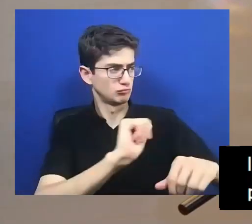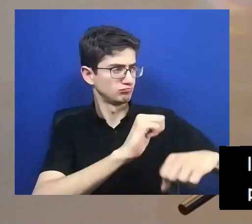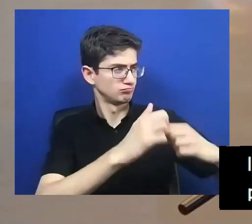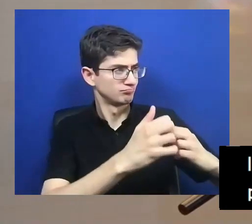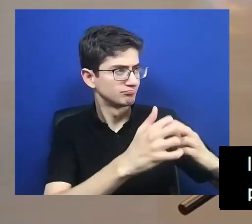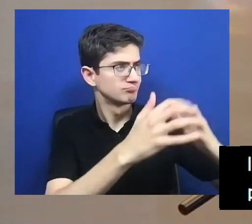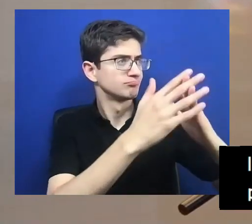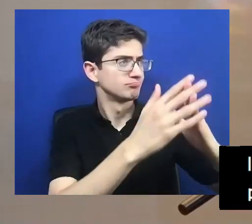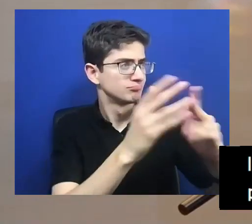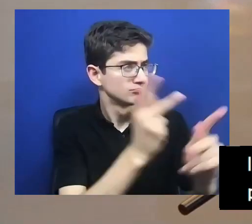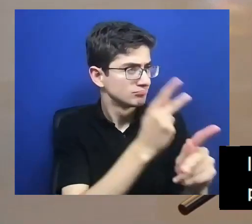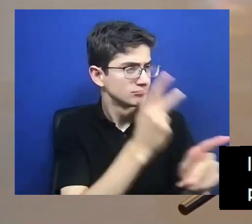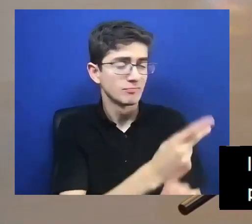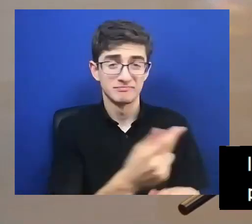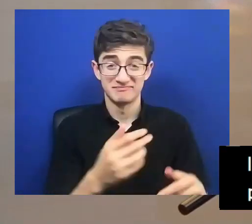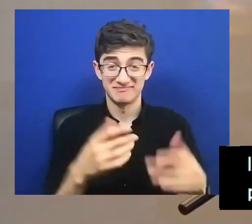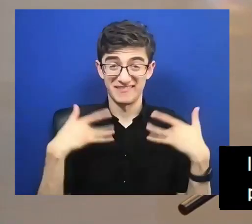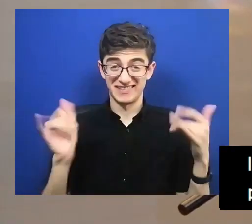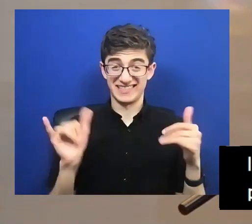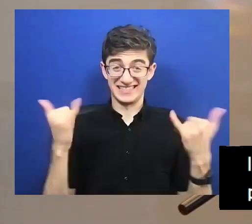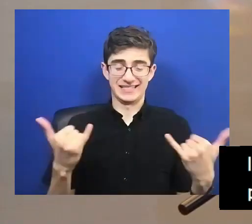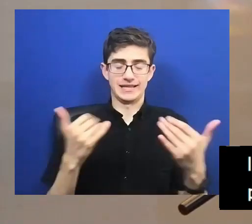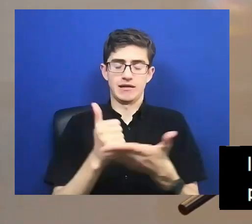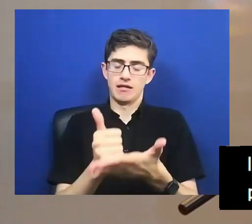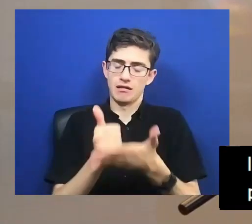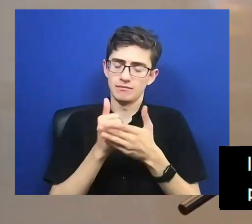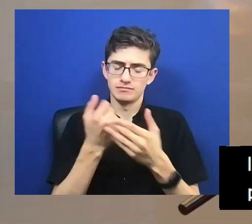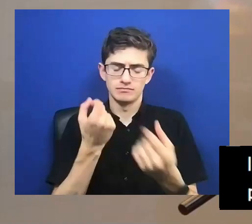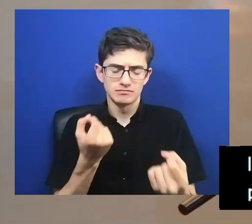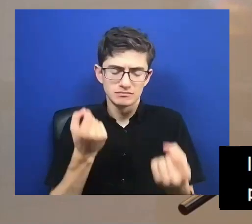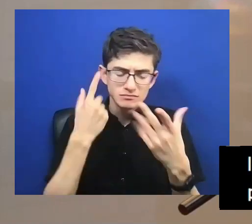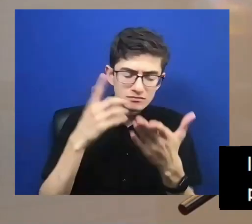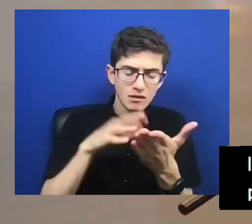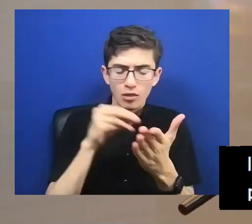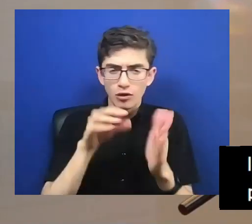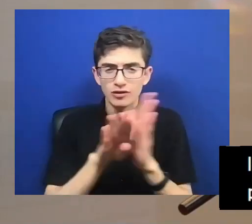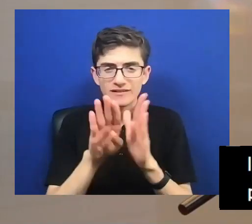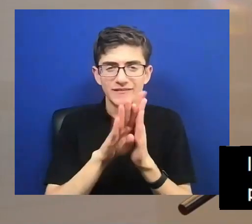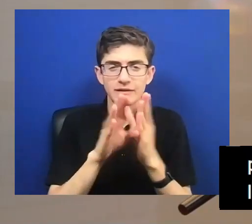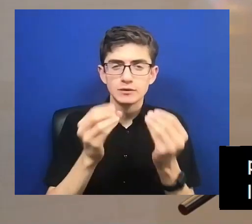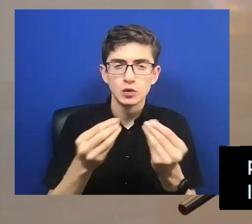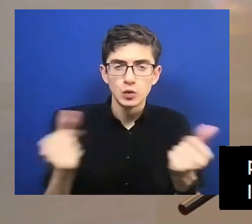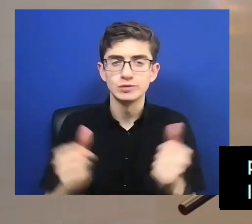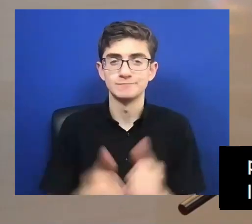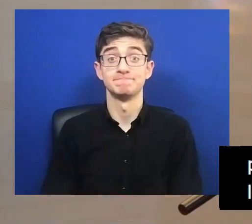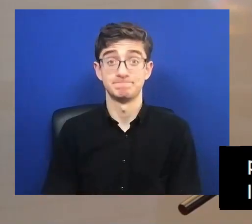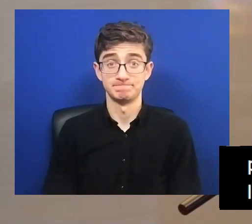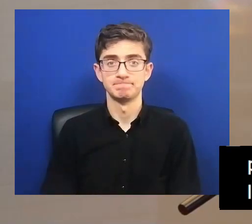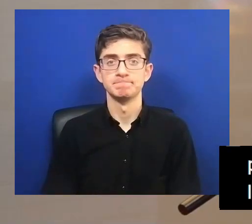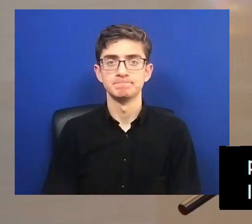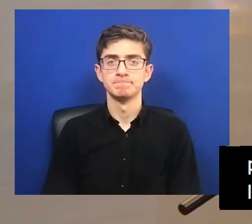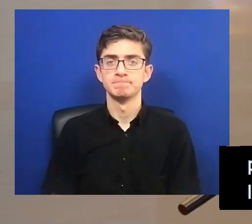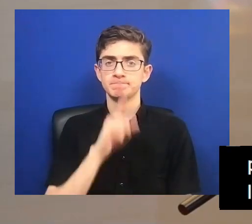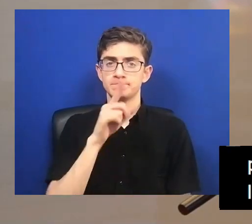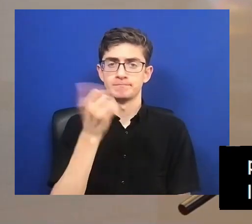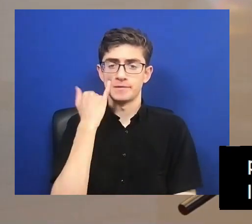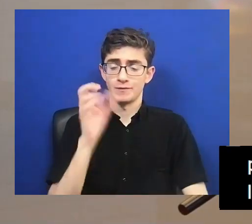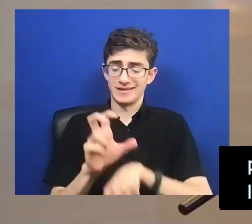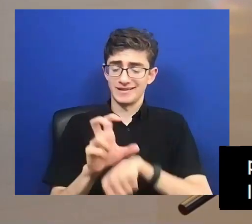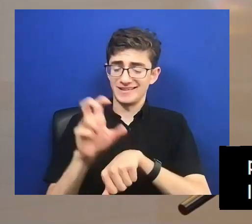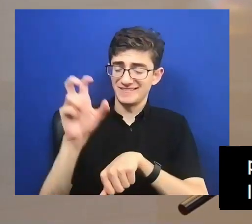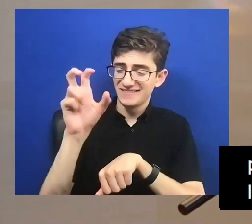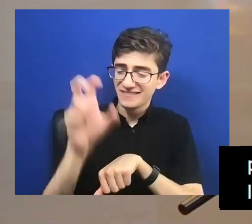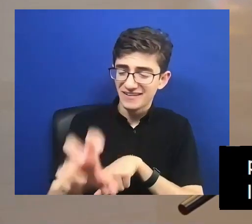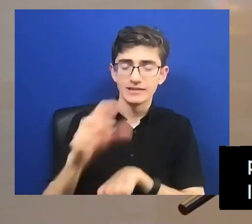understand, learn, and develop solutions. So in closing, investing in our broadband connectivity